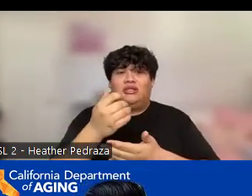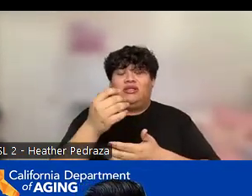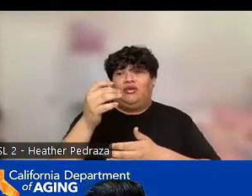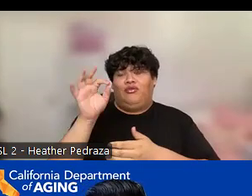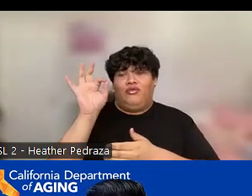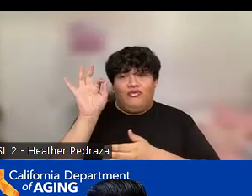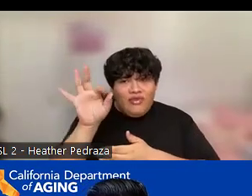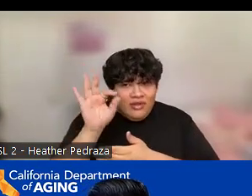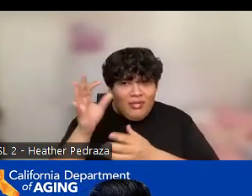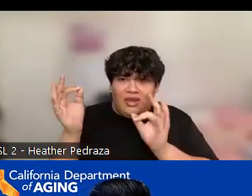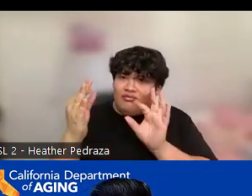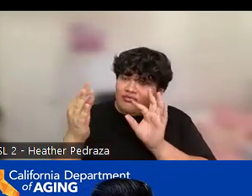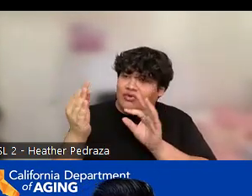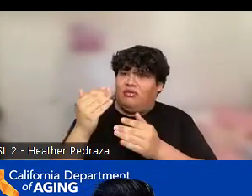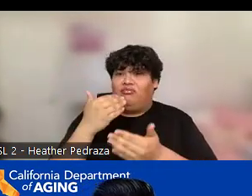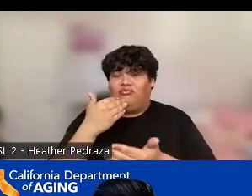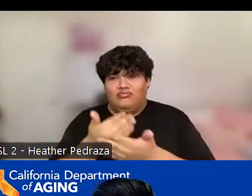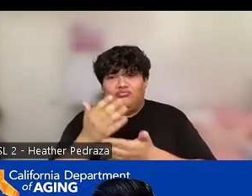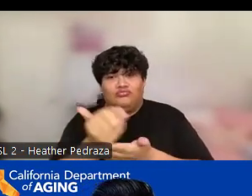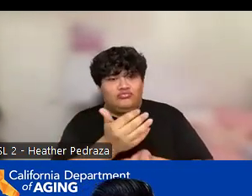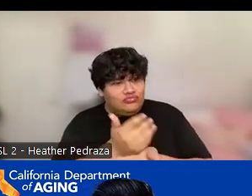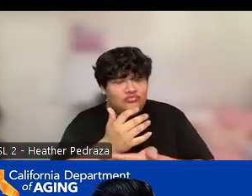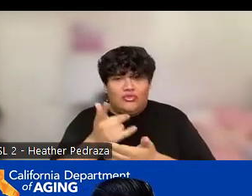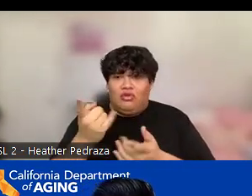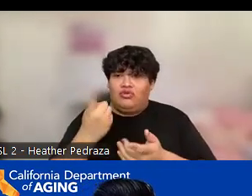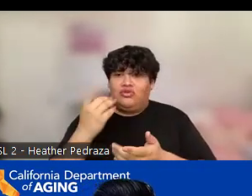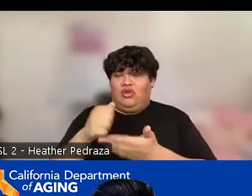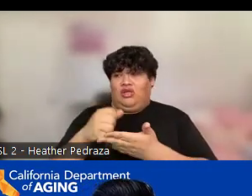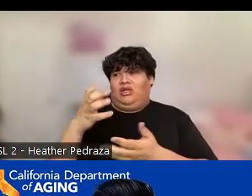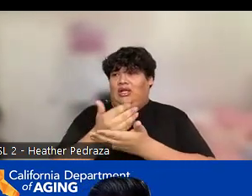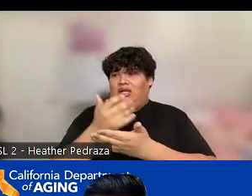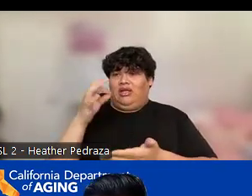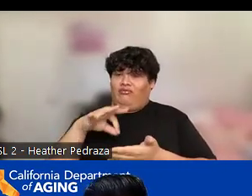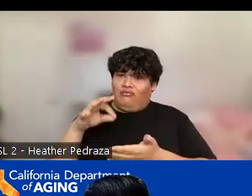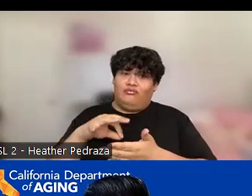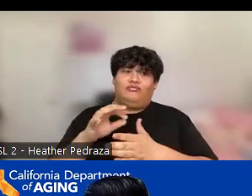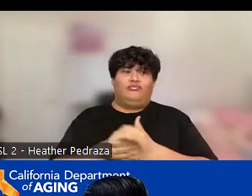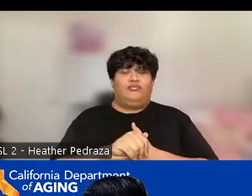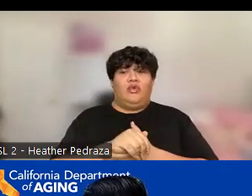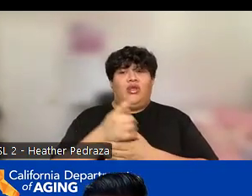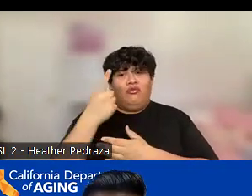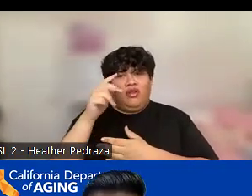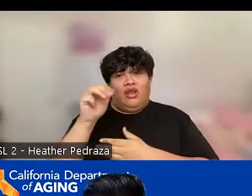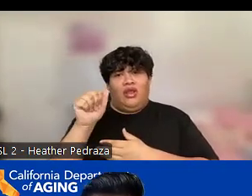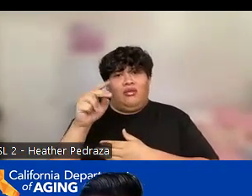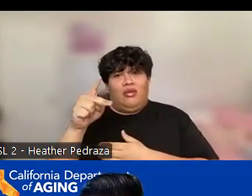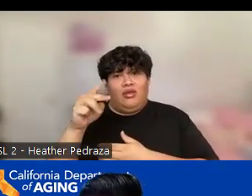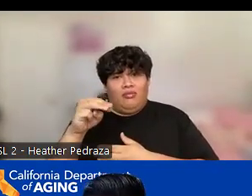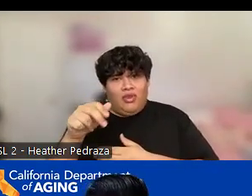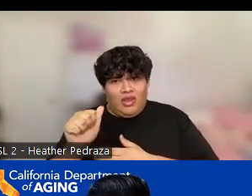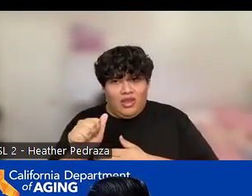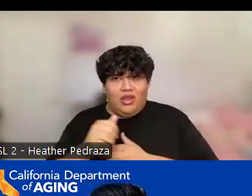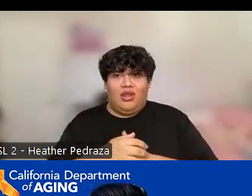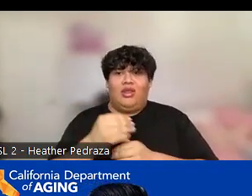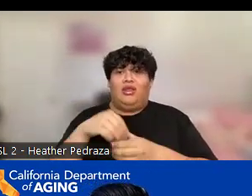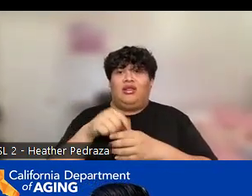large part. We want to hear directly from the broad network of partners who have helped implement and advance the MPA. And this is a midpoint evaluation